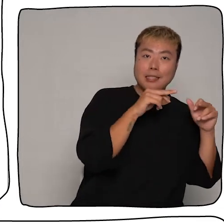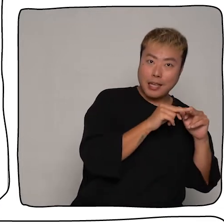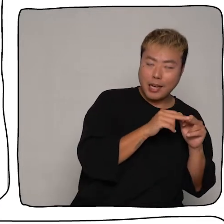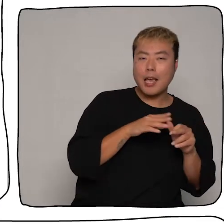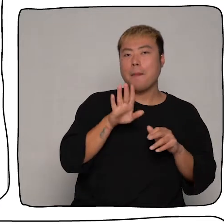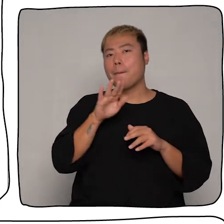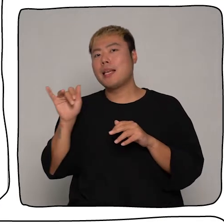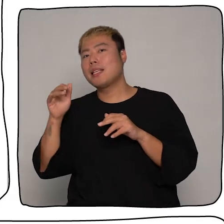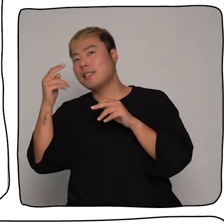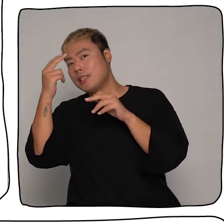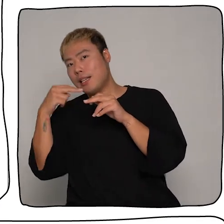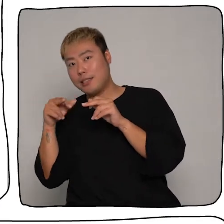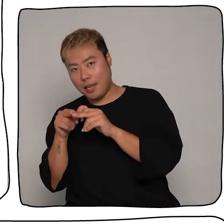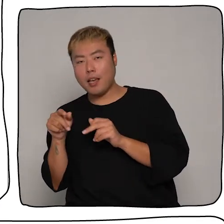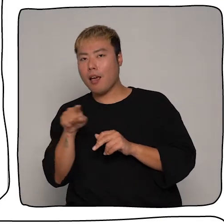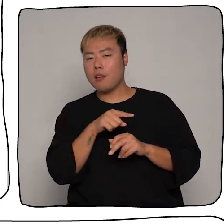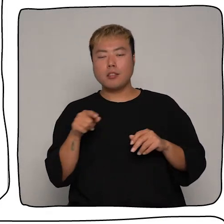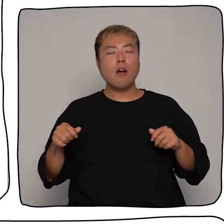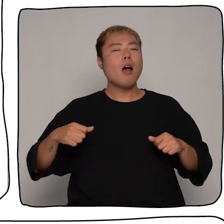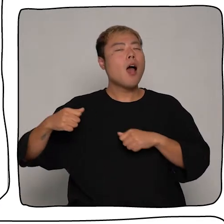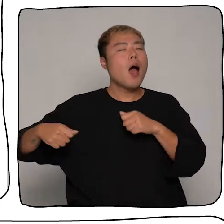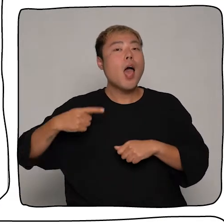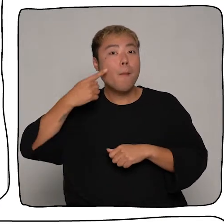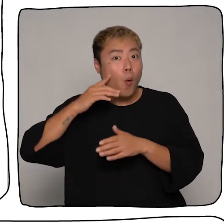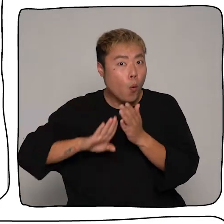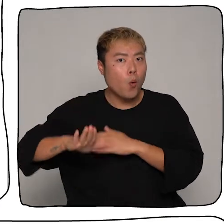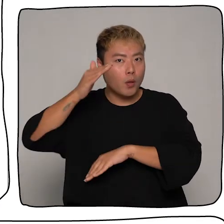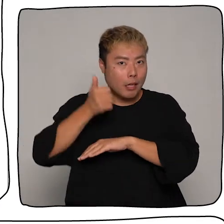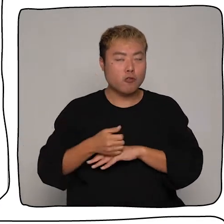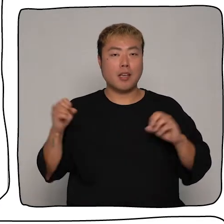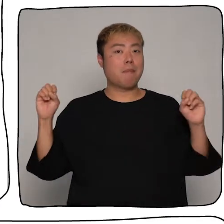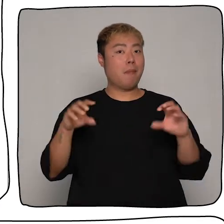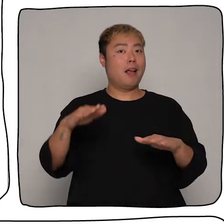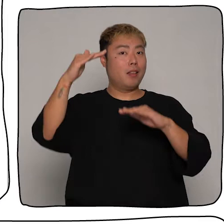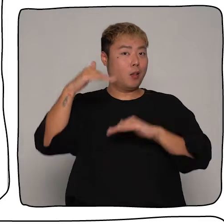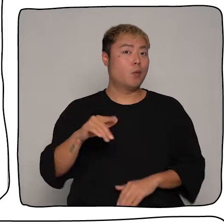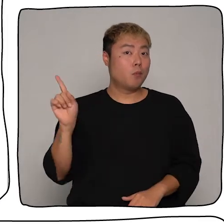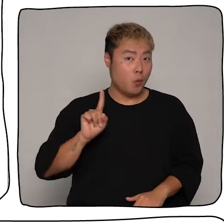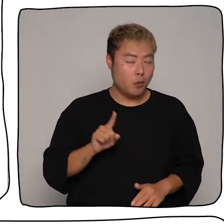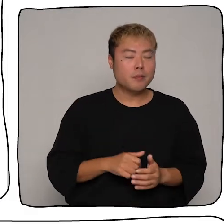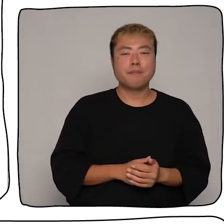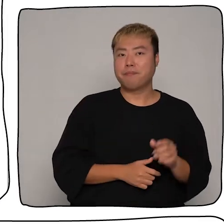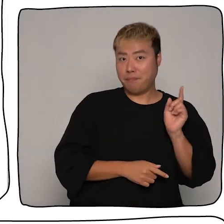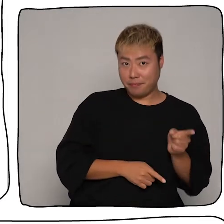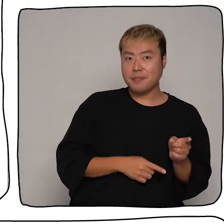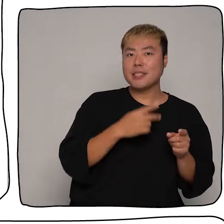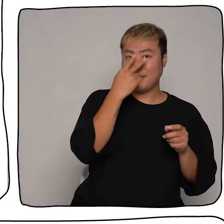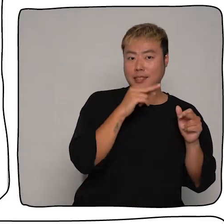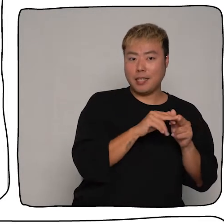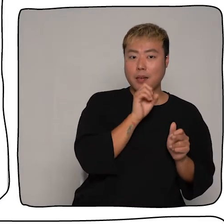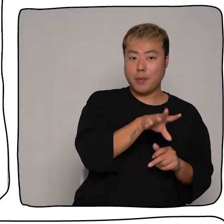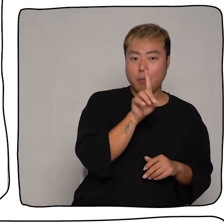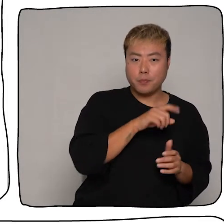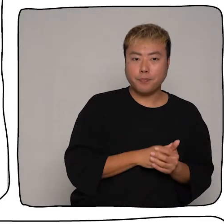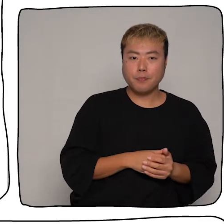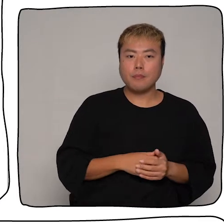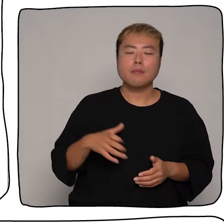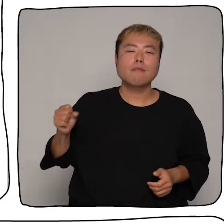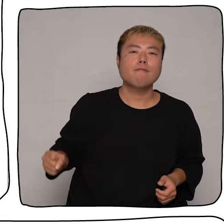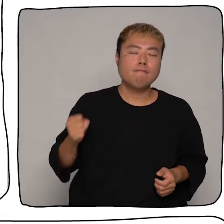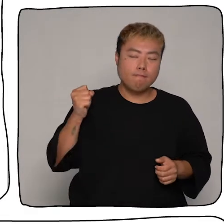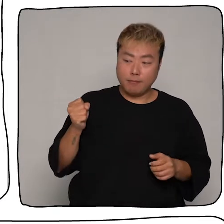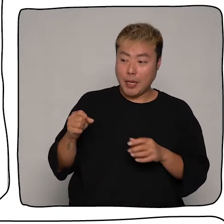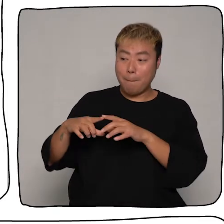and sighted guides. This is the comment by brand runner. When we run